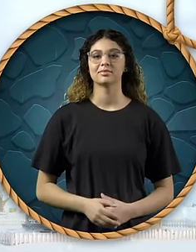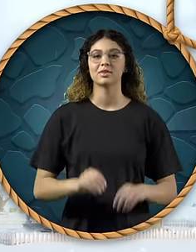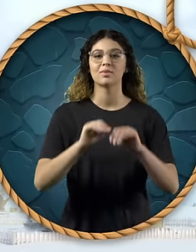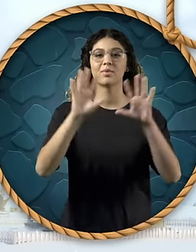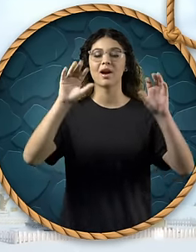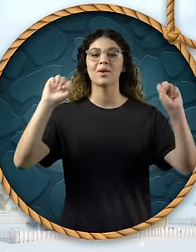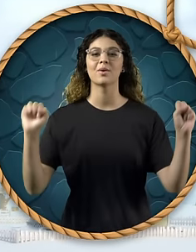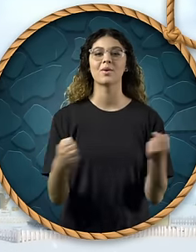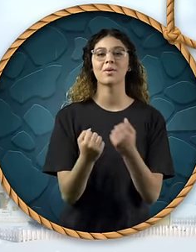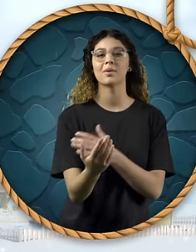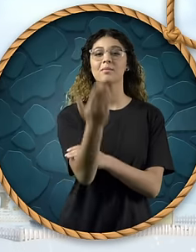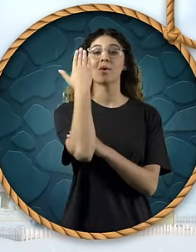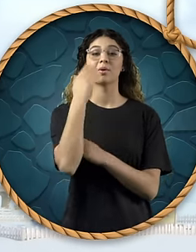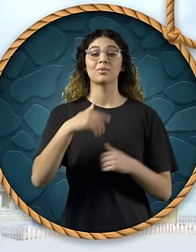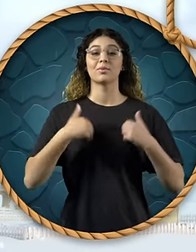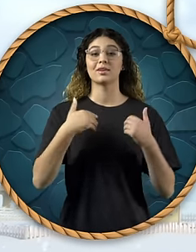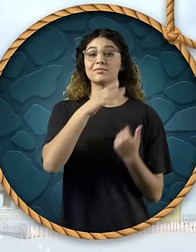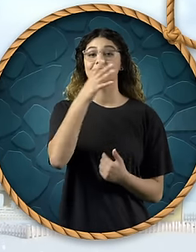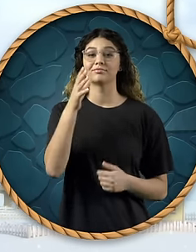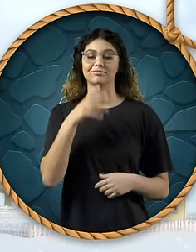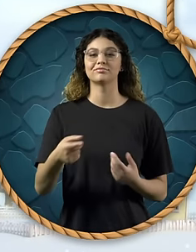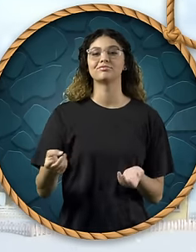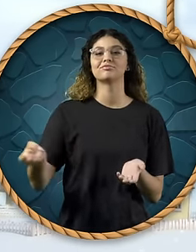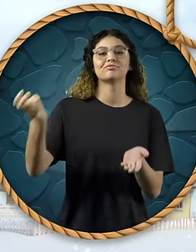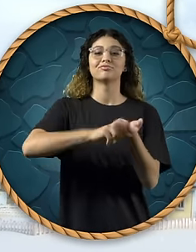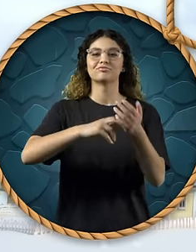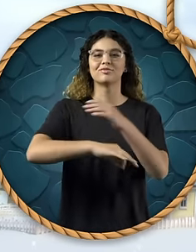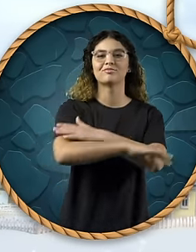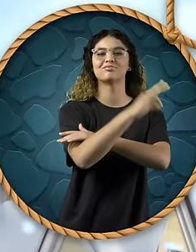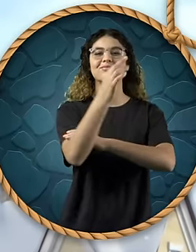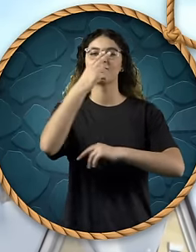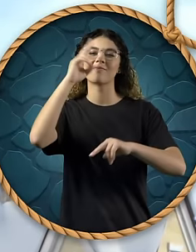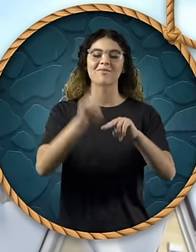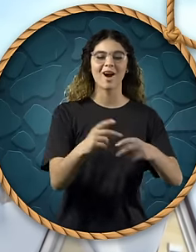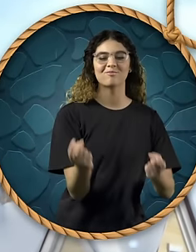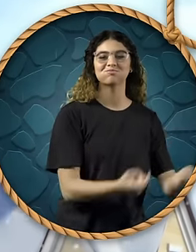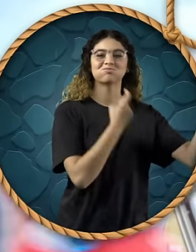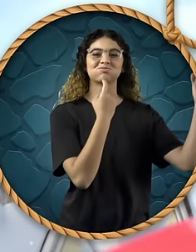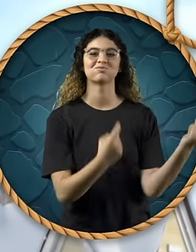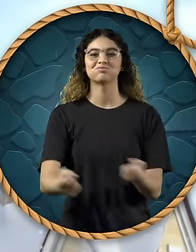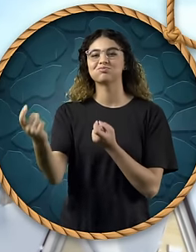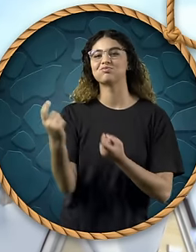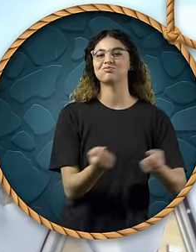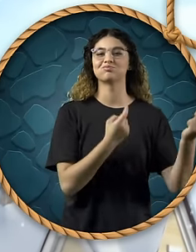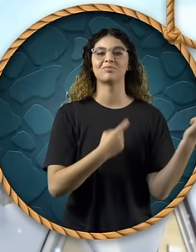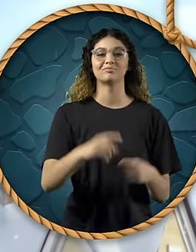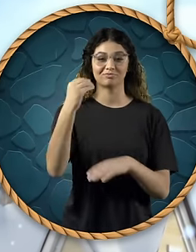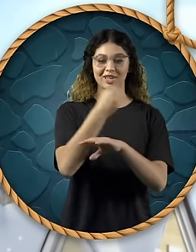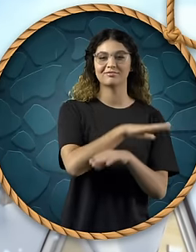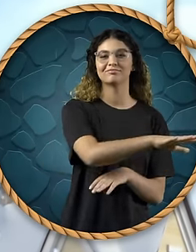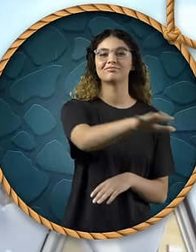It was a bright winter morning, and the junior ranchers were up at dawn having fun on the Dino Ranch skating